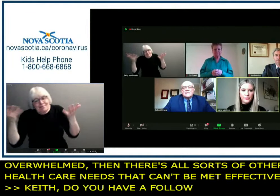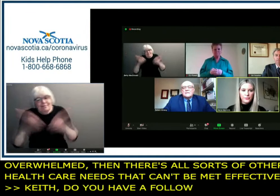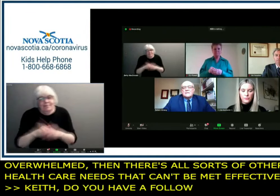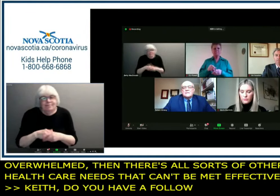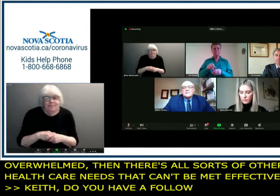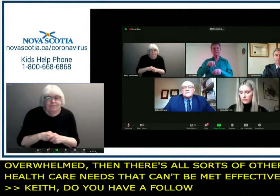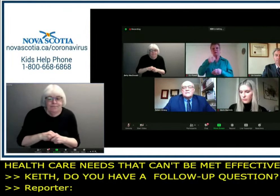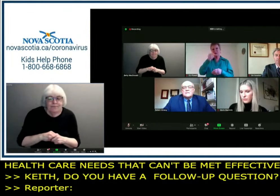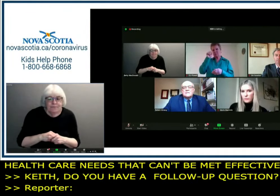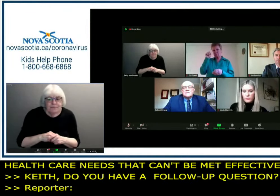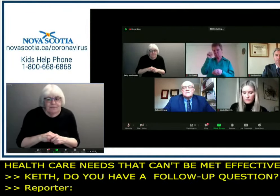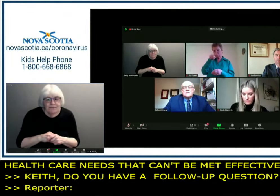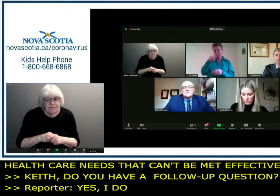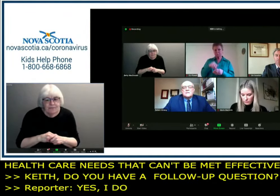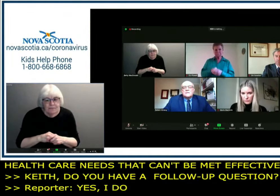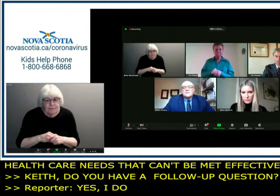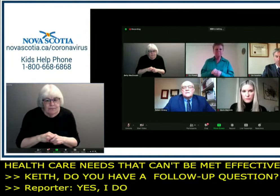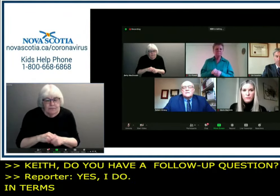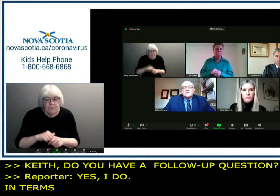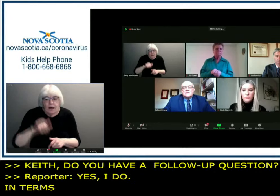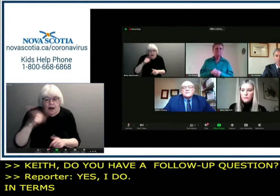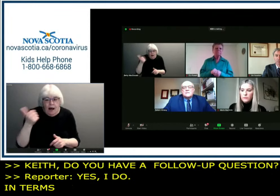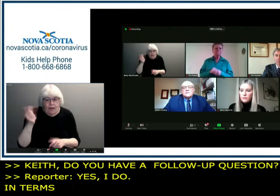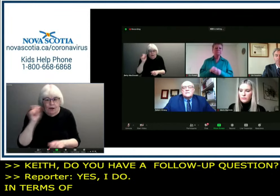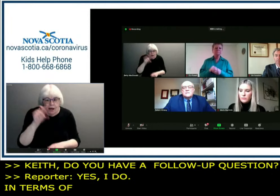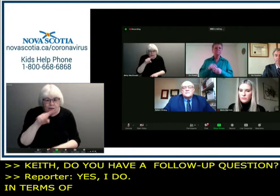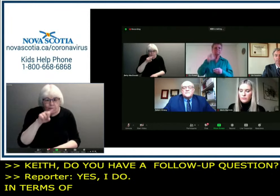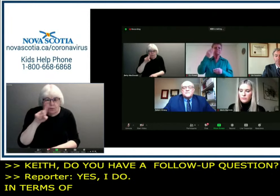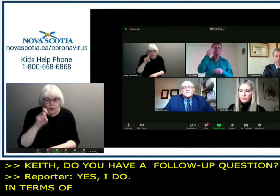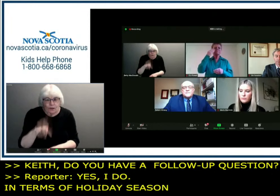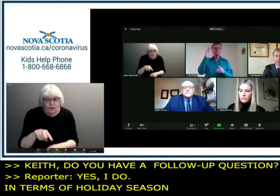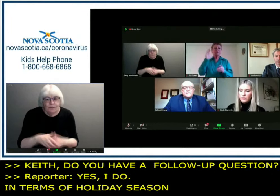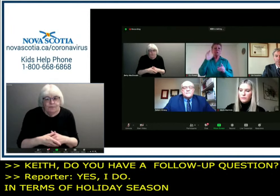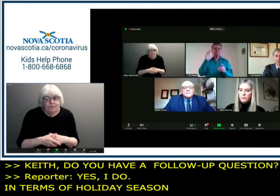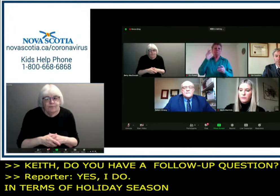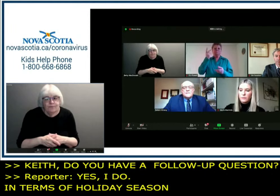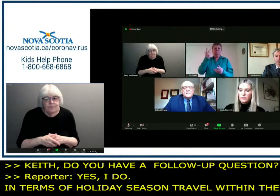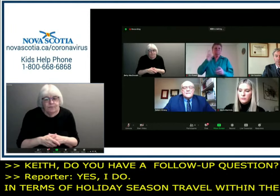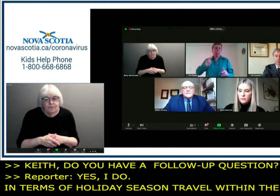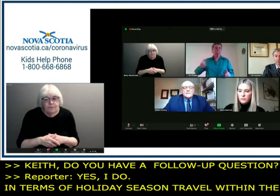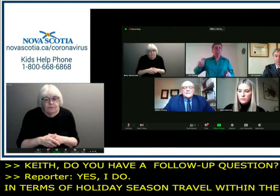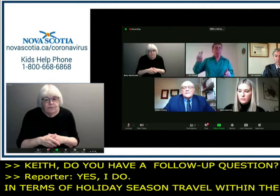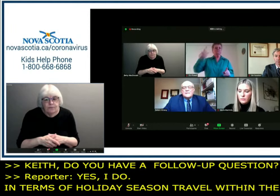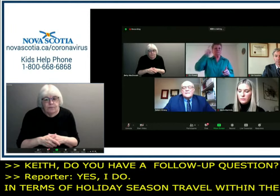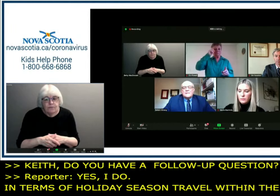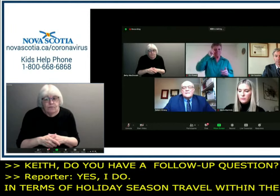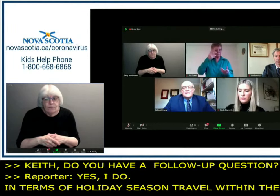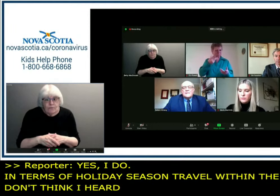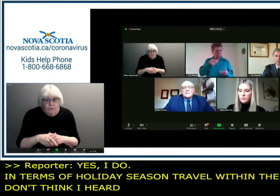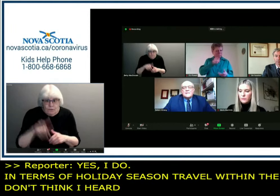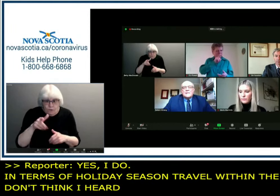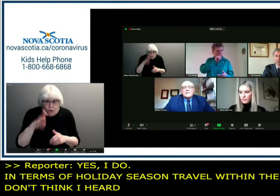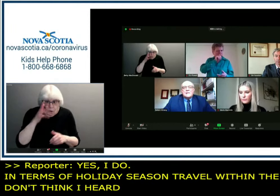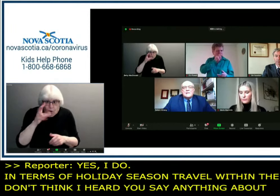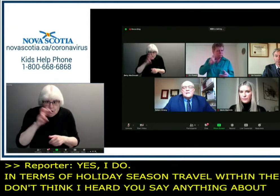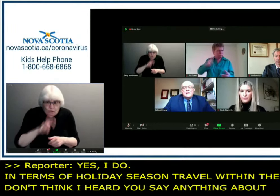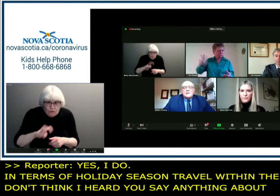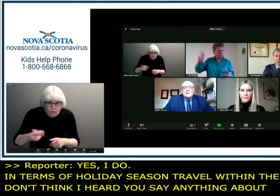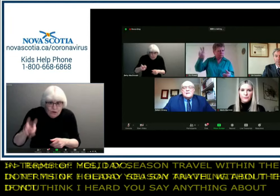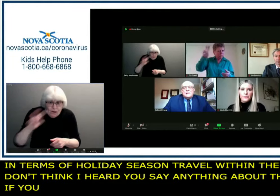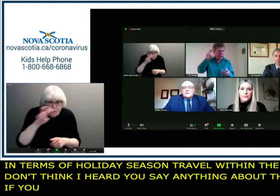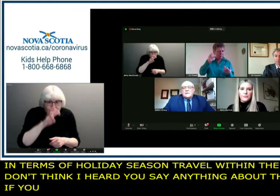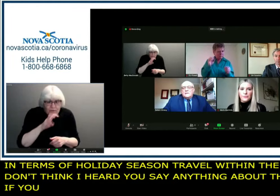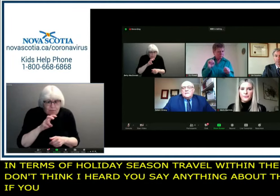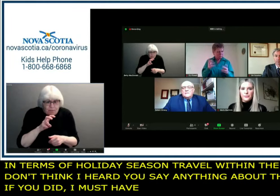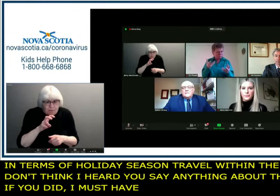do. And in terms of holiday season travel within the province, I don't think I heard you say anything about that. If you did, I must have missed it. But I'm